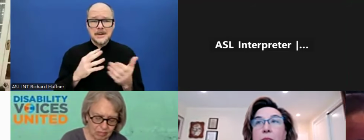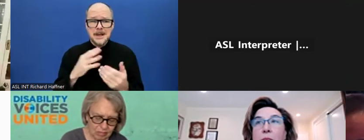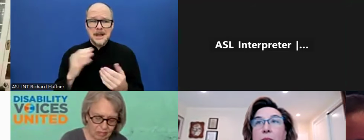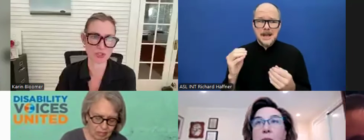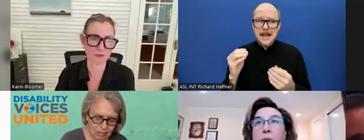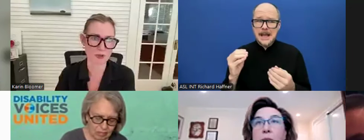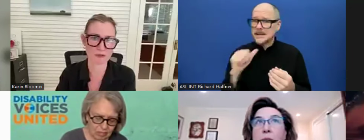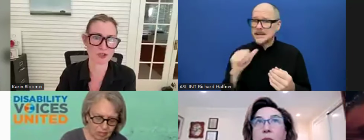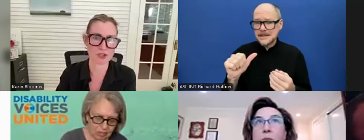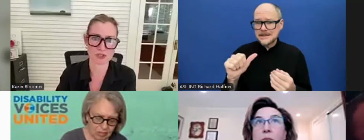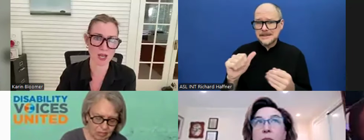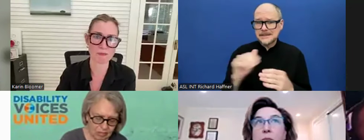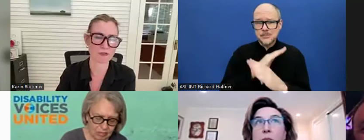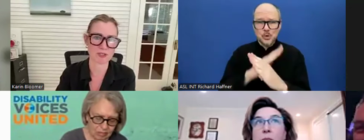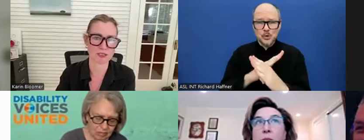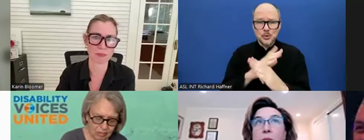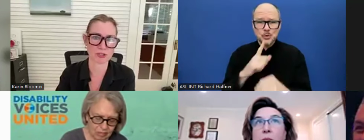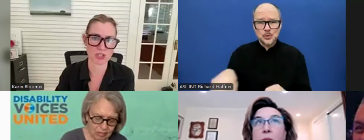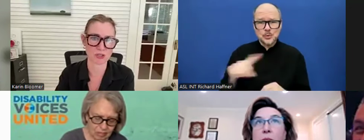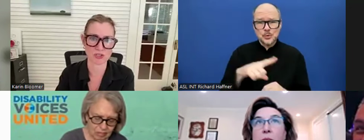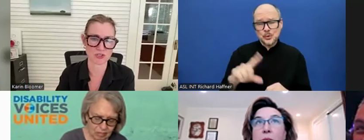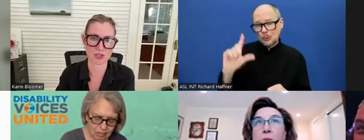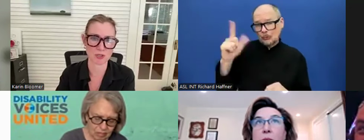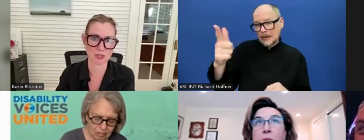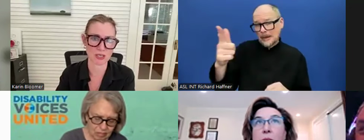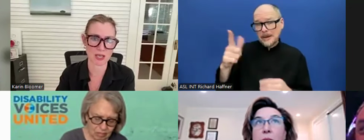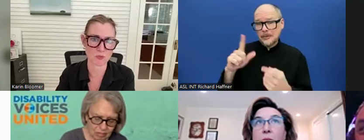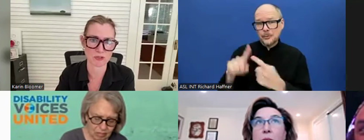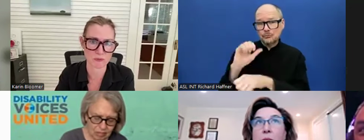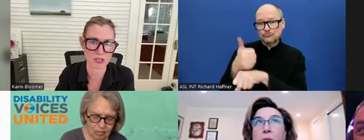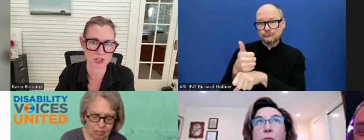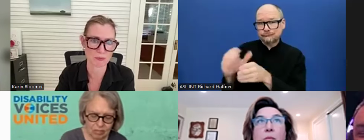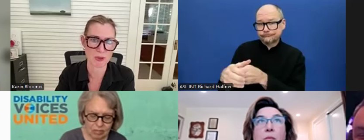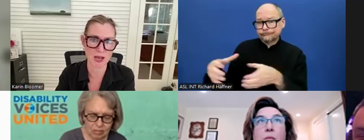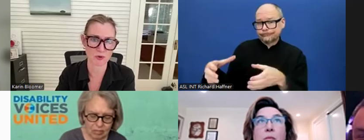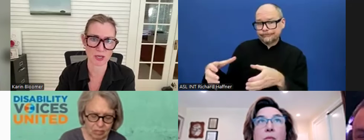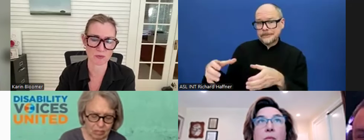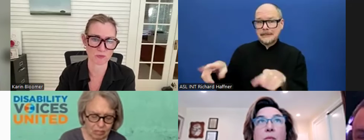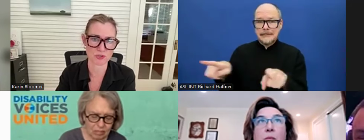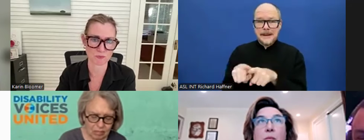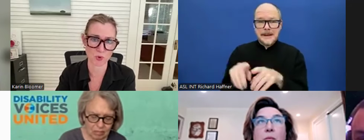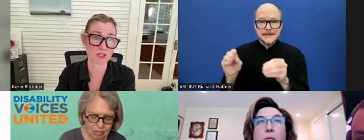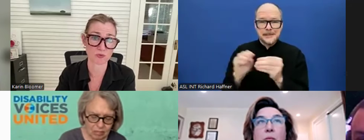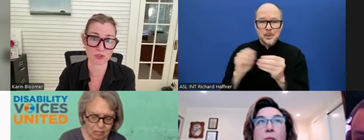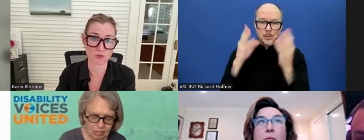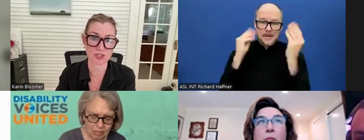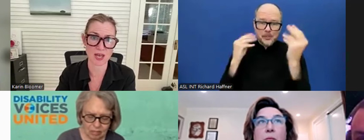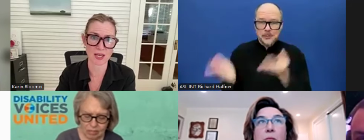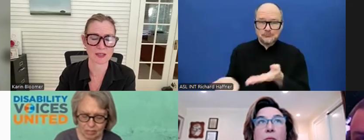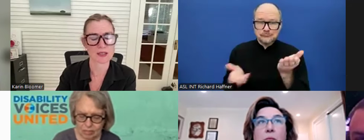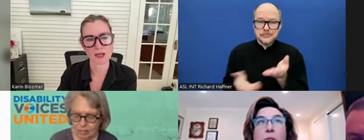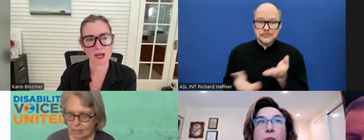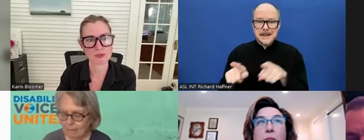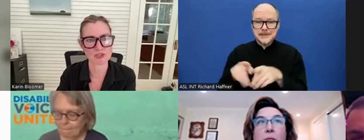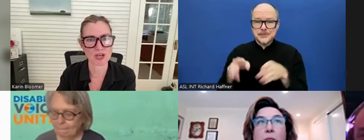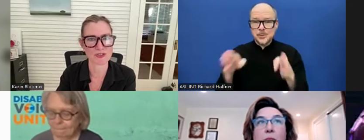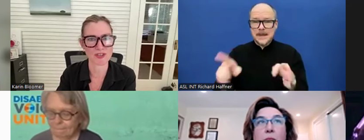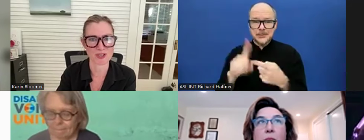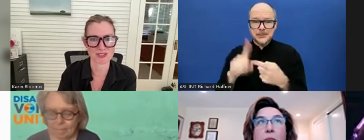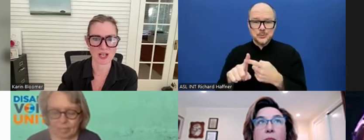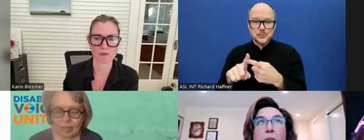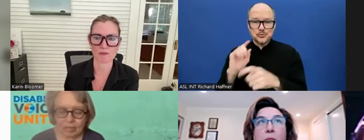doesn't preclude you at a future time from establishing a larger subcommittee as more information comes back around ways to resource that. I'm